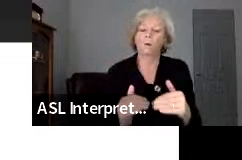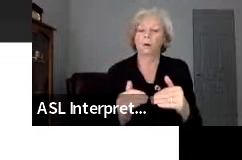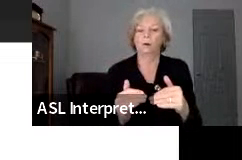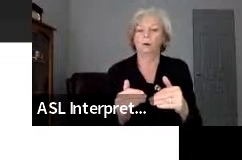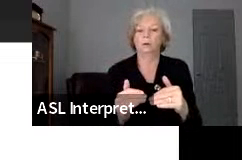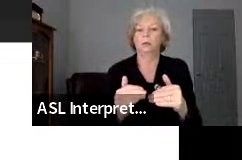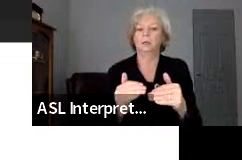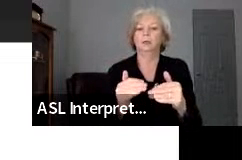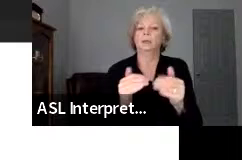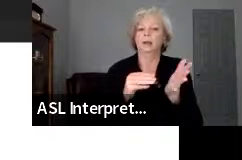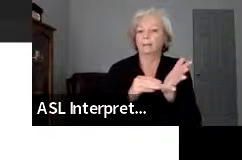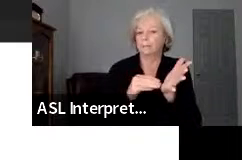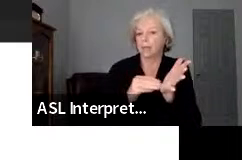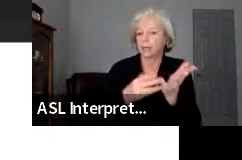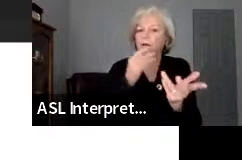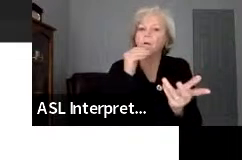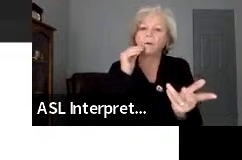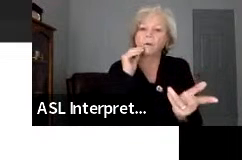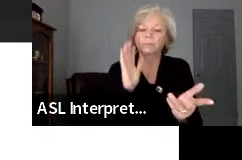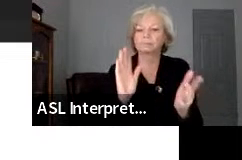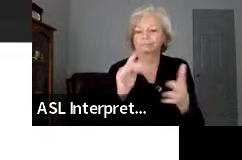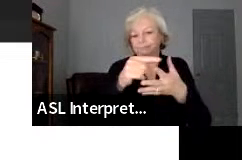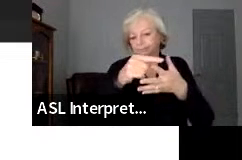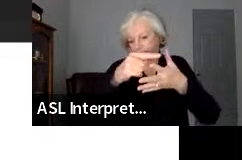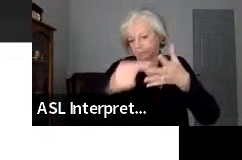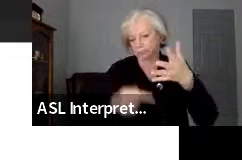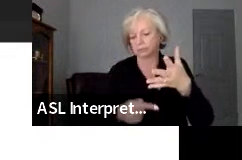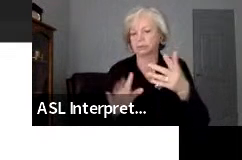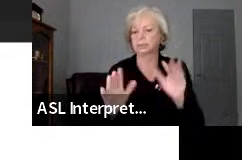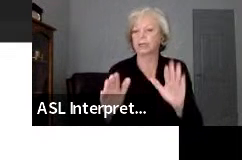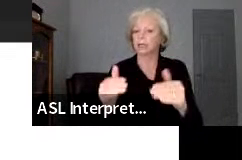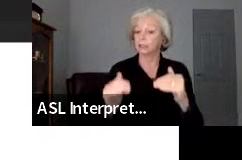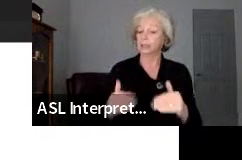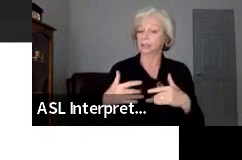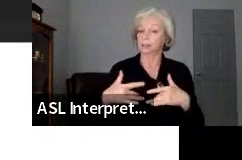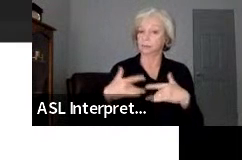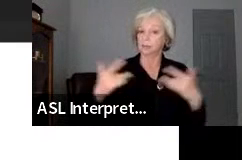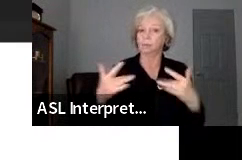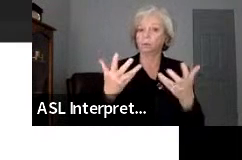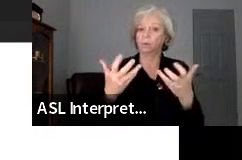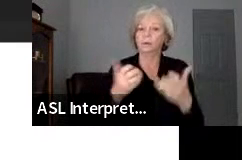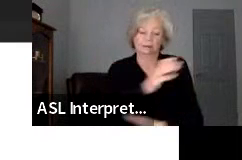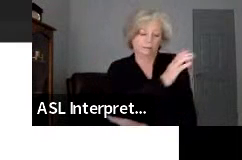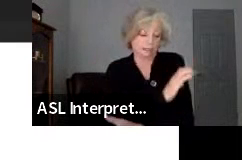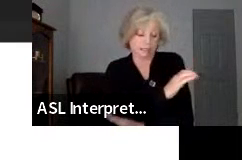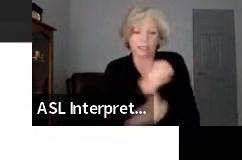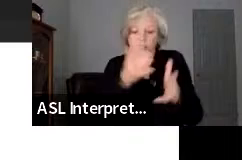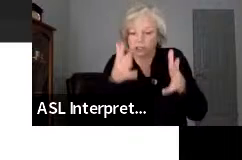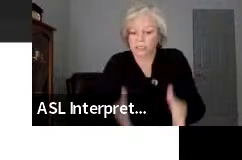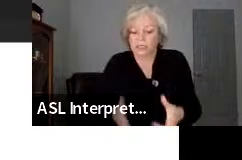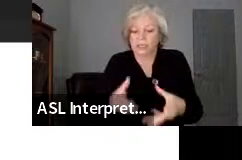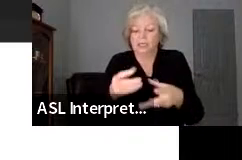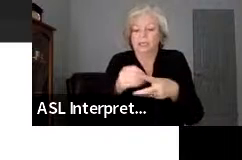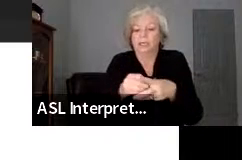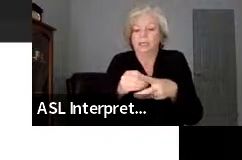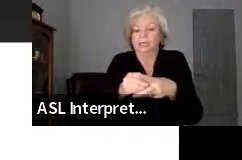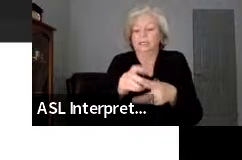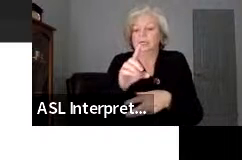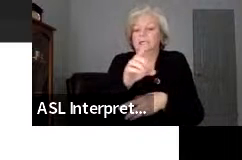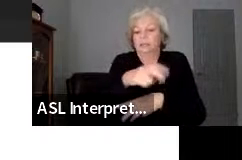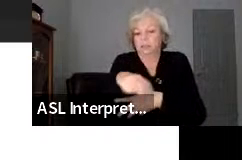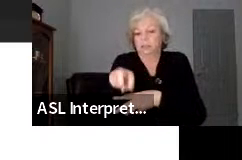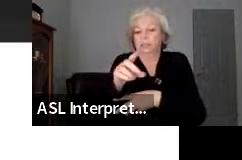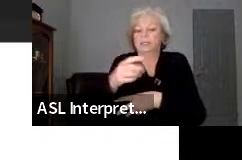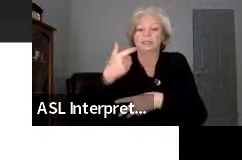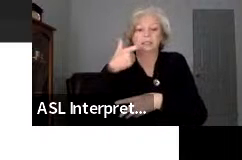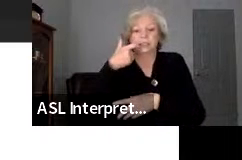this could go. And then the next thing, we want to have a clinician in the dispatch center so that they can go